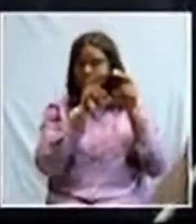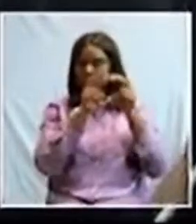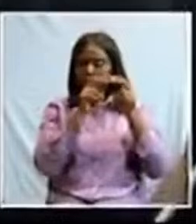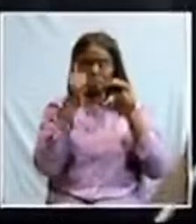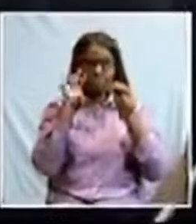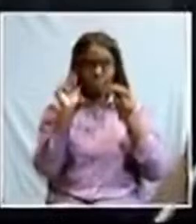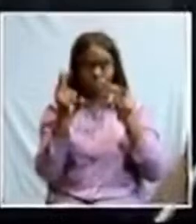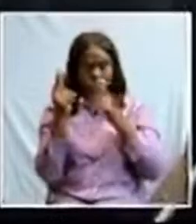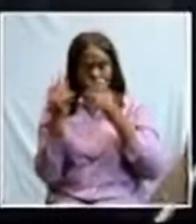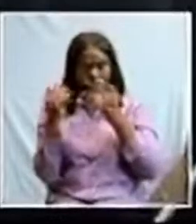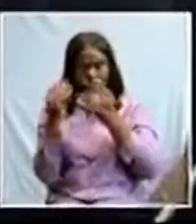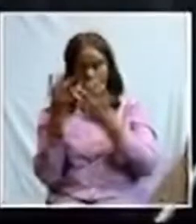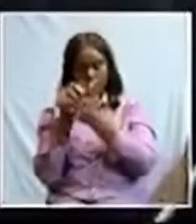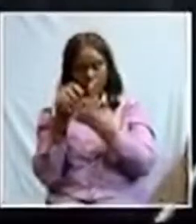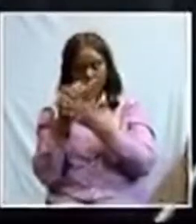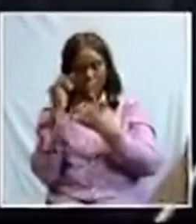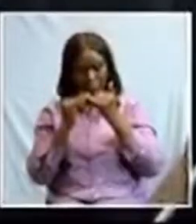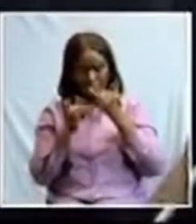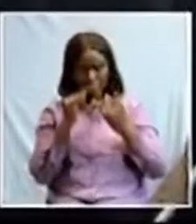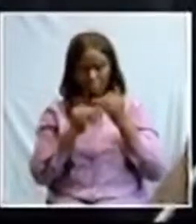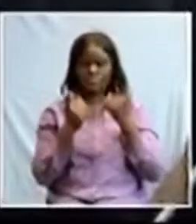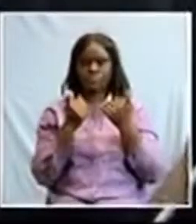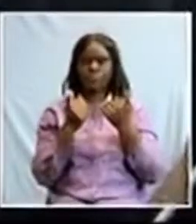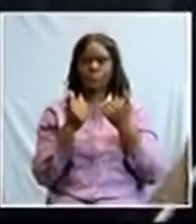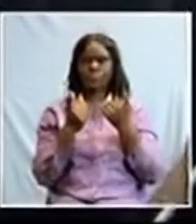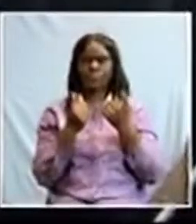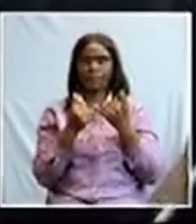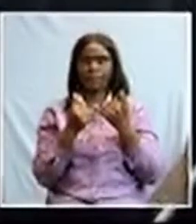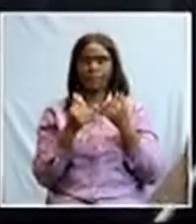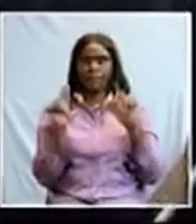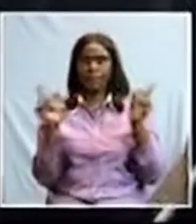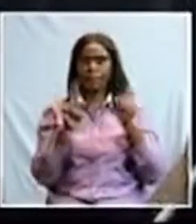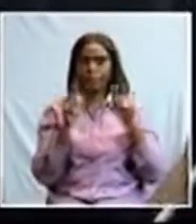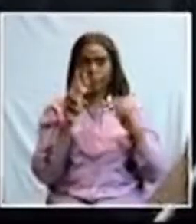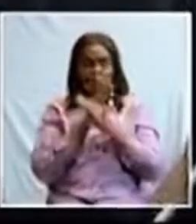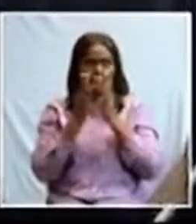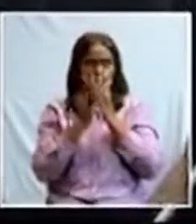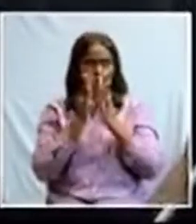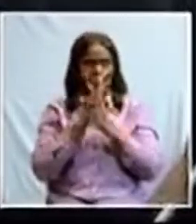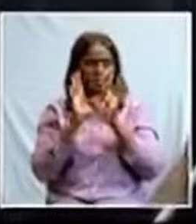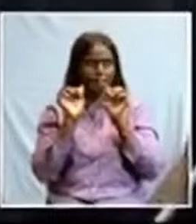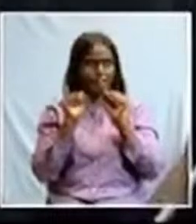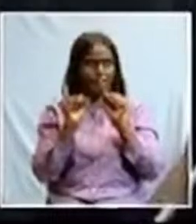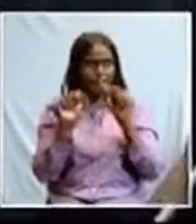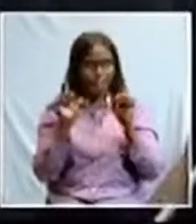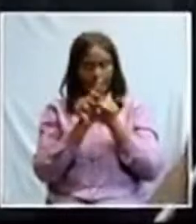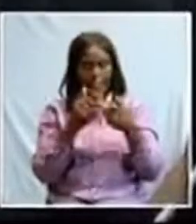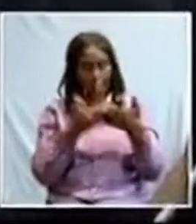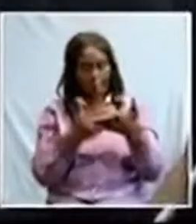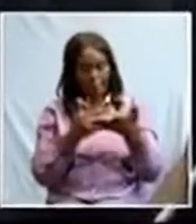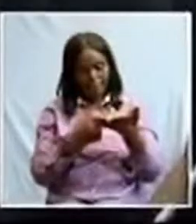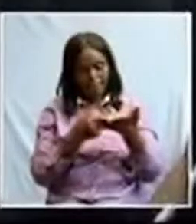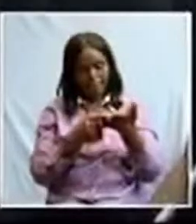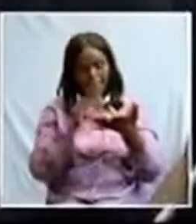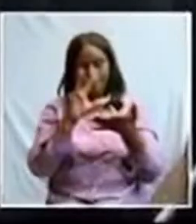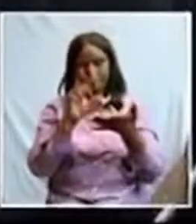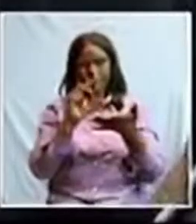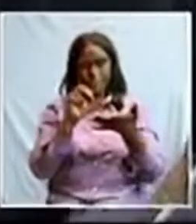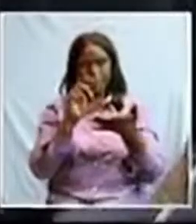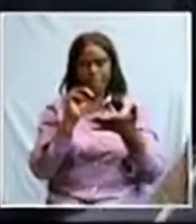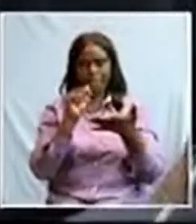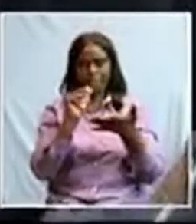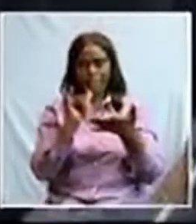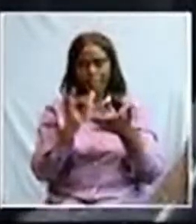phase 2 is being finalized now, where the contractor will complete on paper by 30th of May.